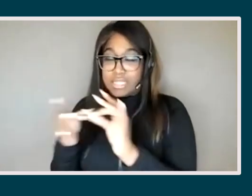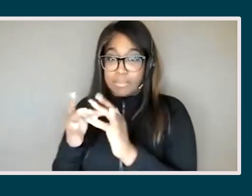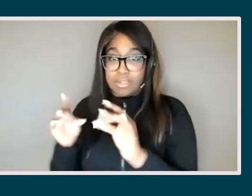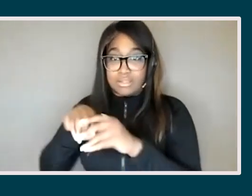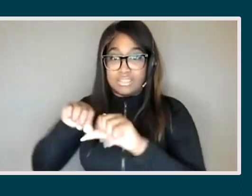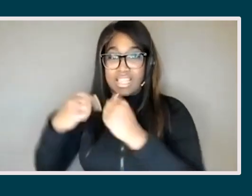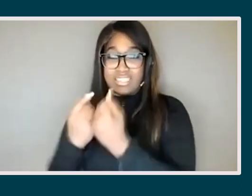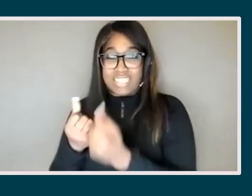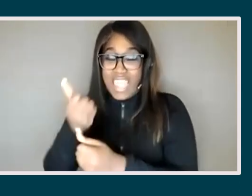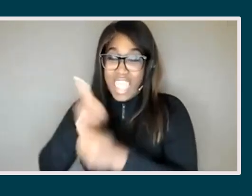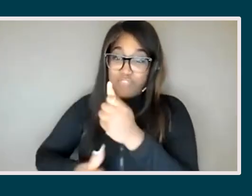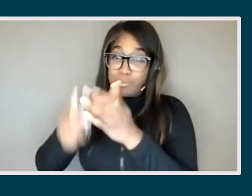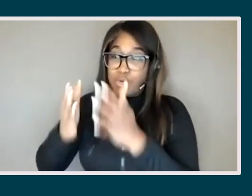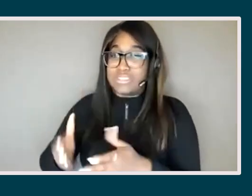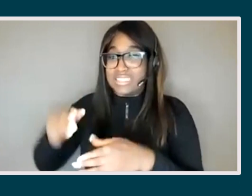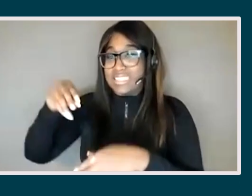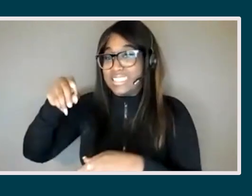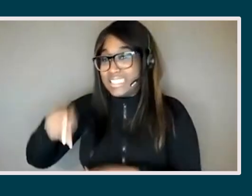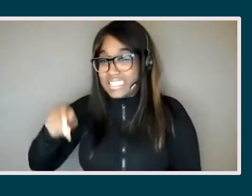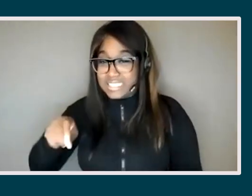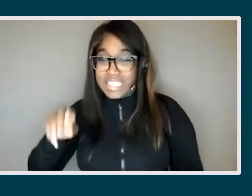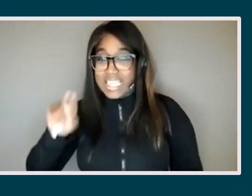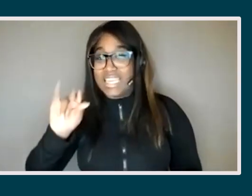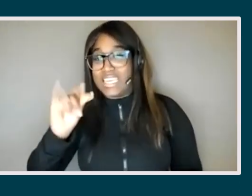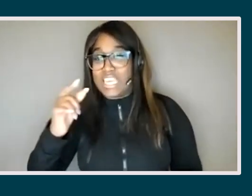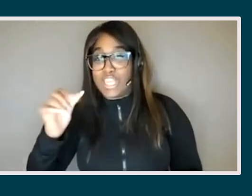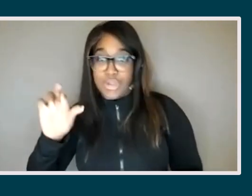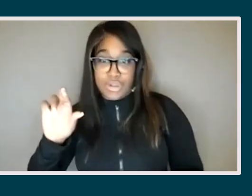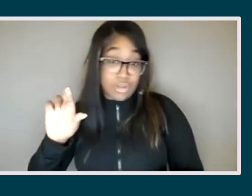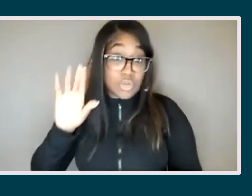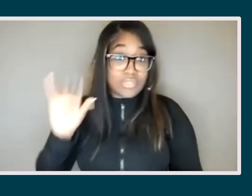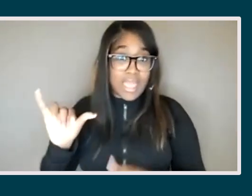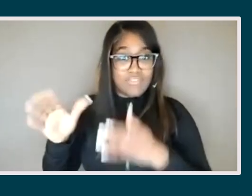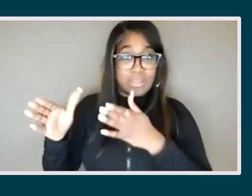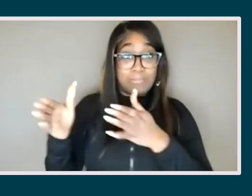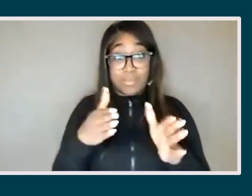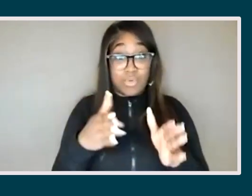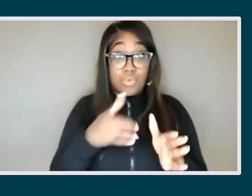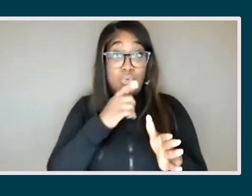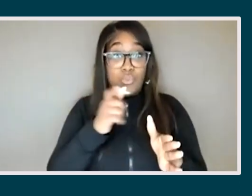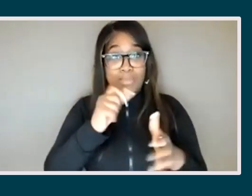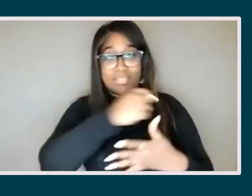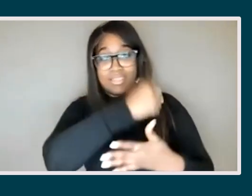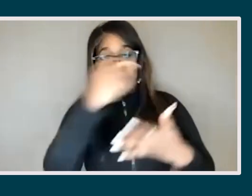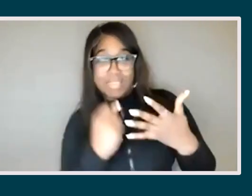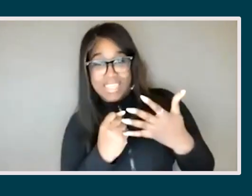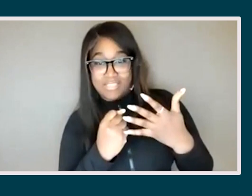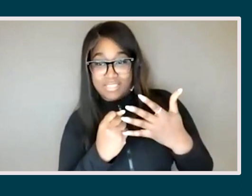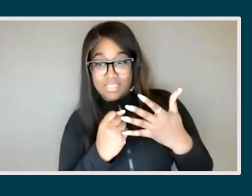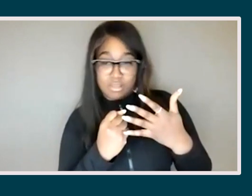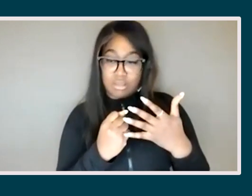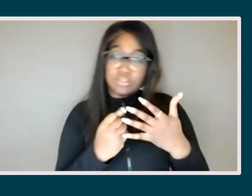nigger, right? And we will just pivot to find somebody else who will be beneath us, right? And so within the